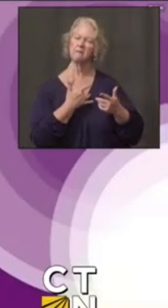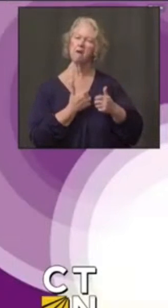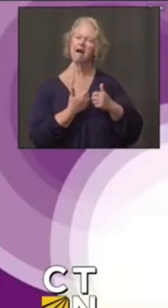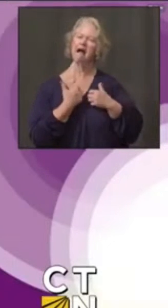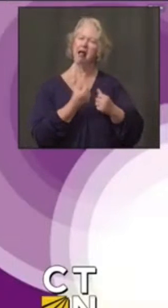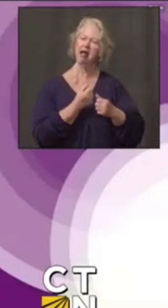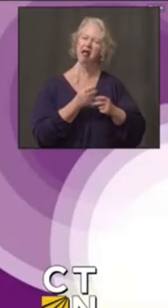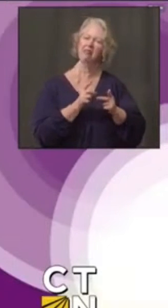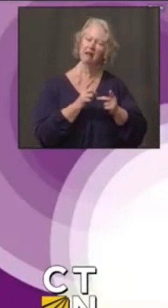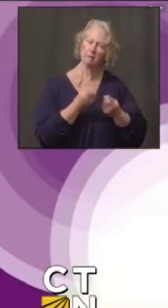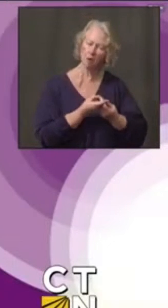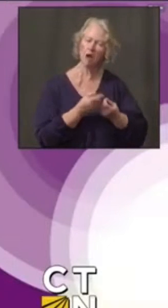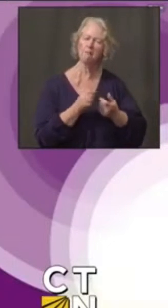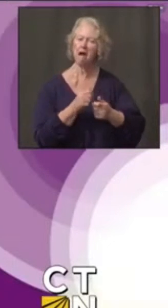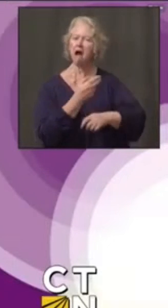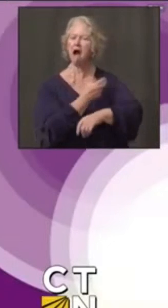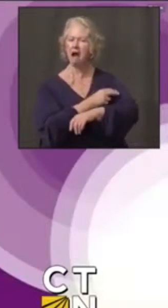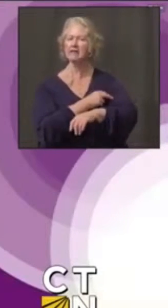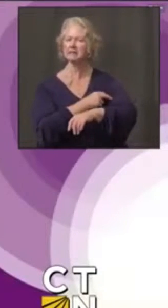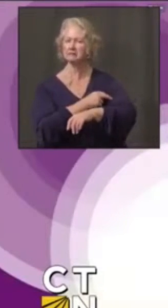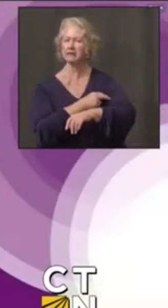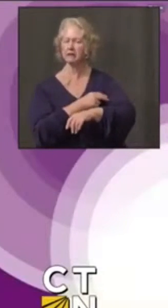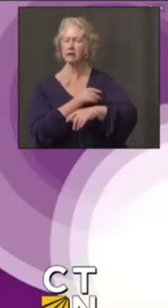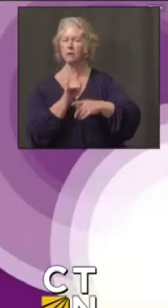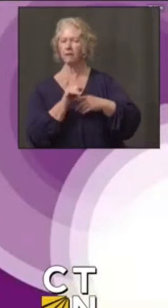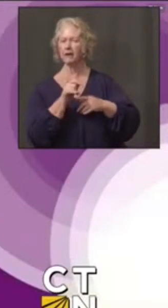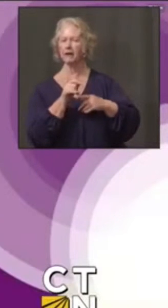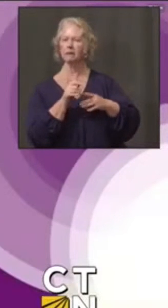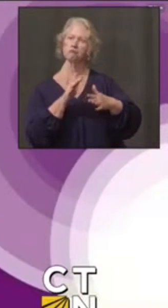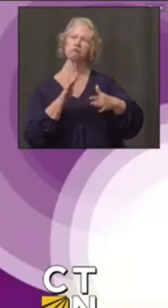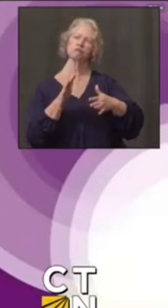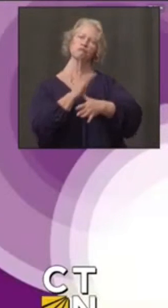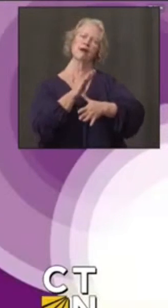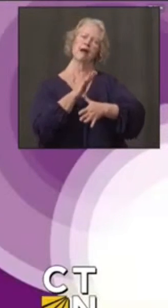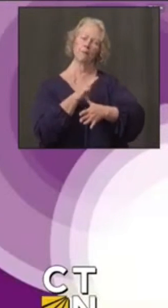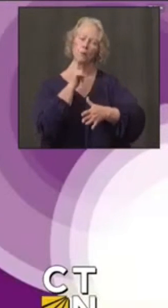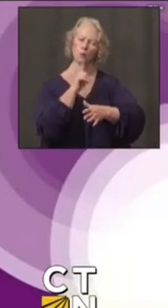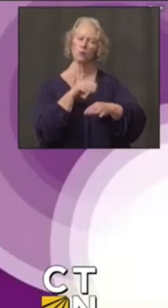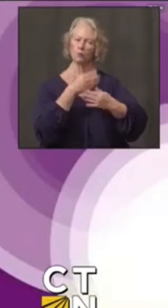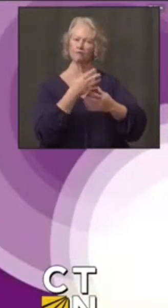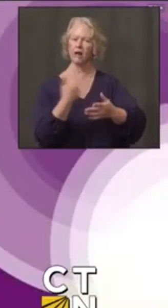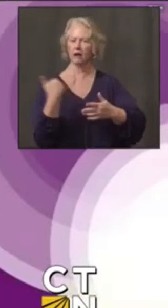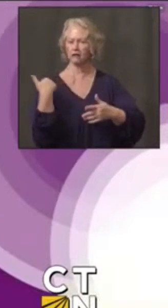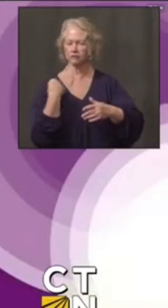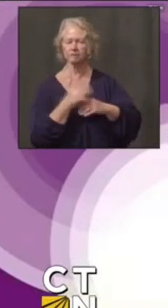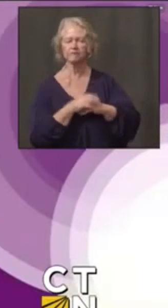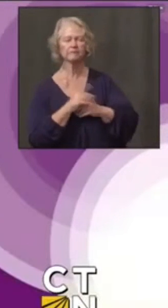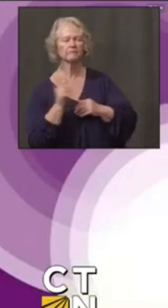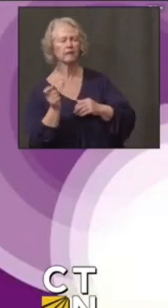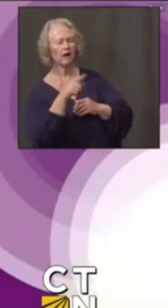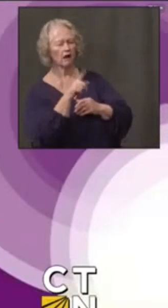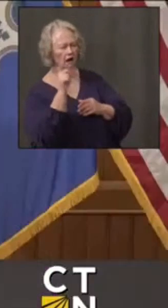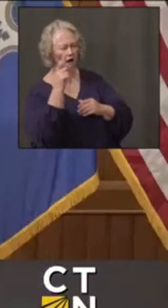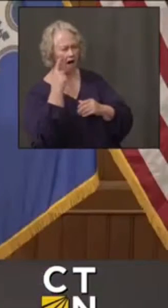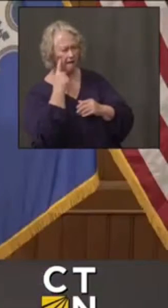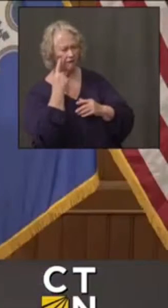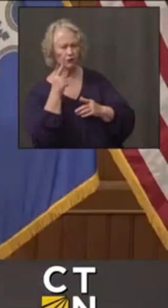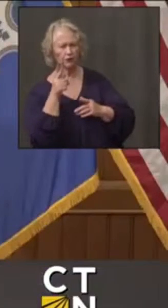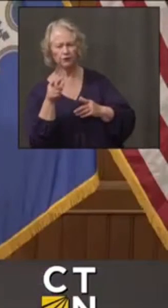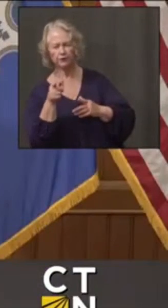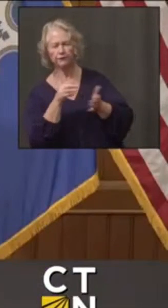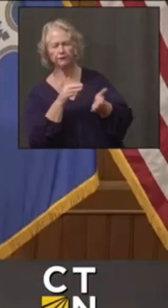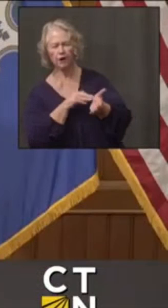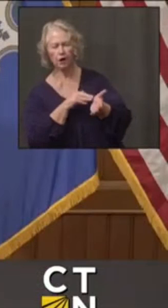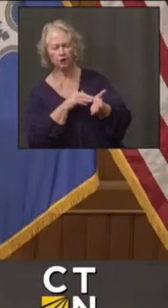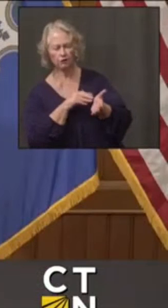the primary, at least in phase one, vaccinators. And now a question for the governor and some of the doctors on this call. You know,